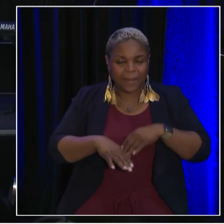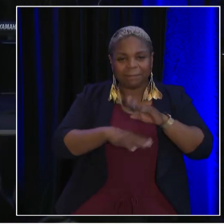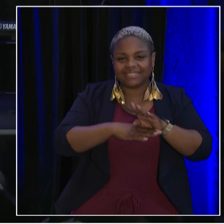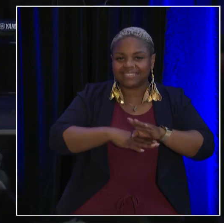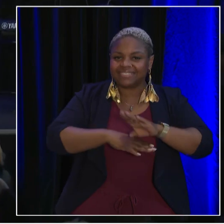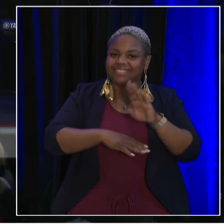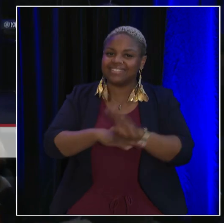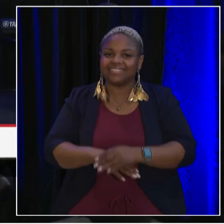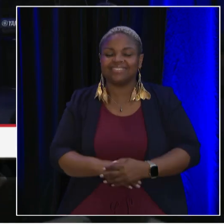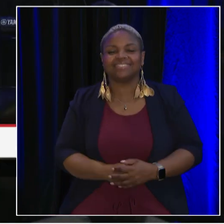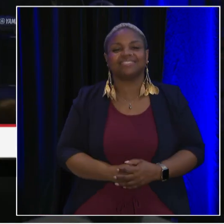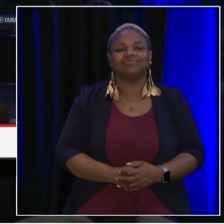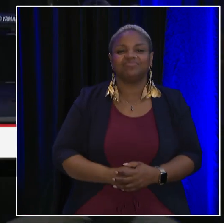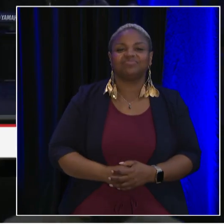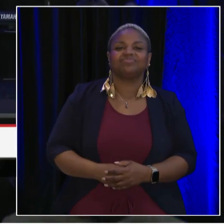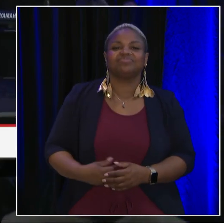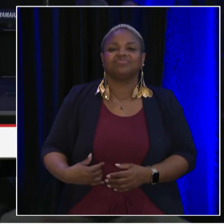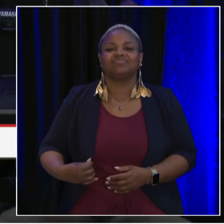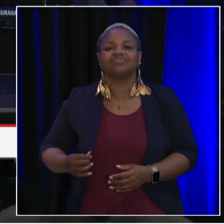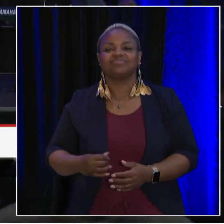Put it in the pocket, put it in the pocket.